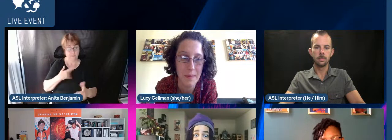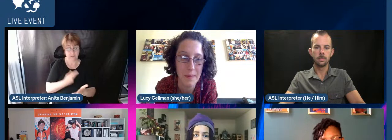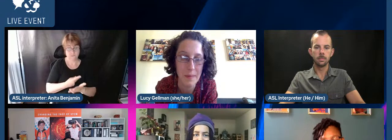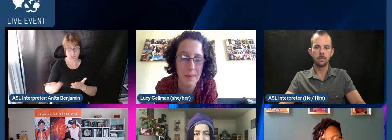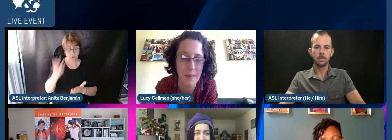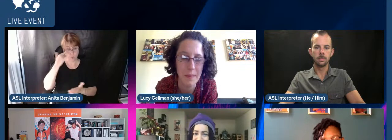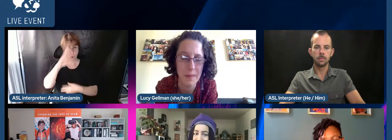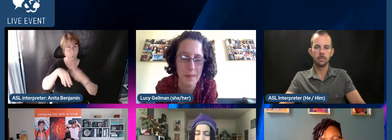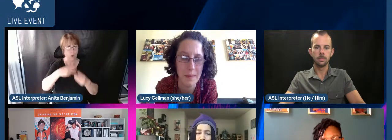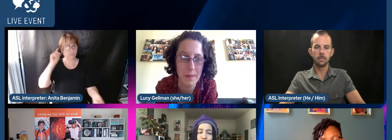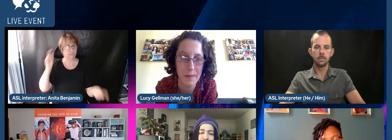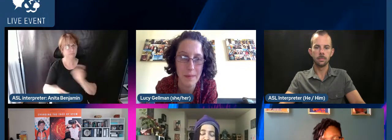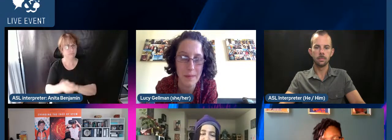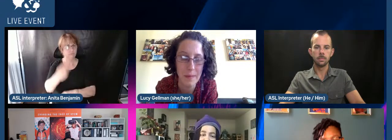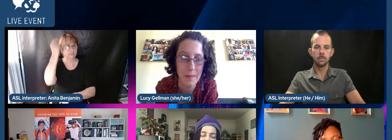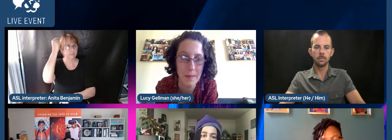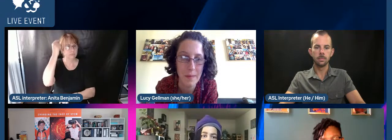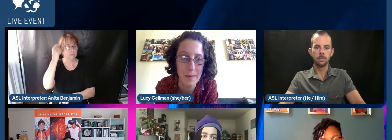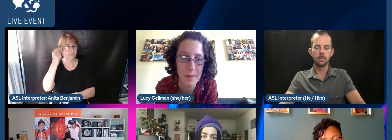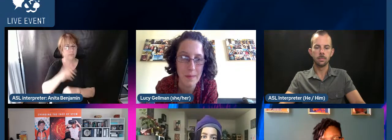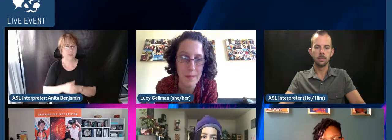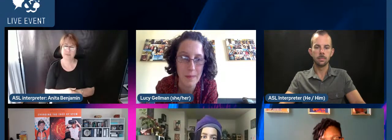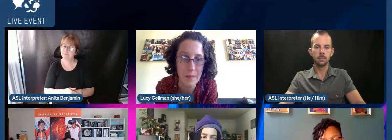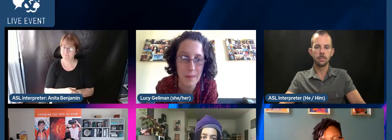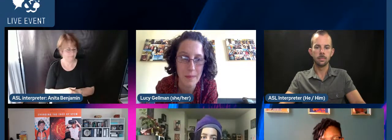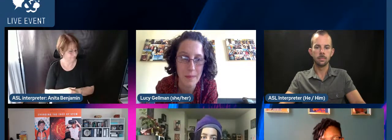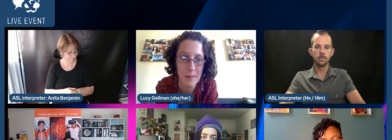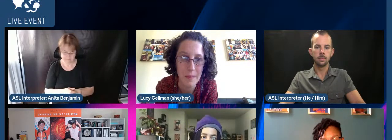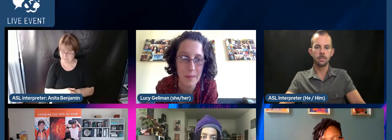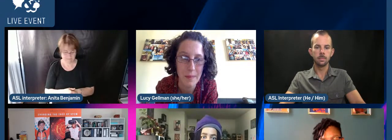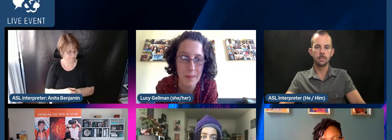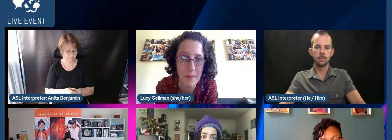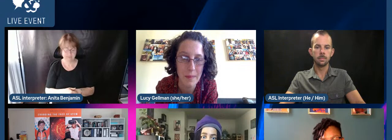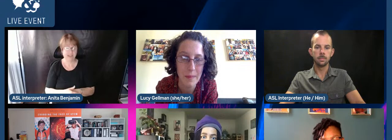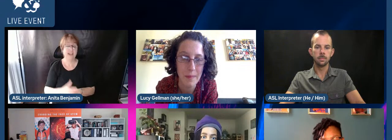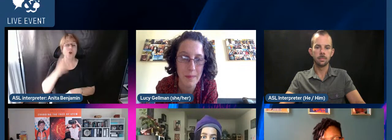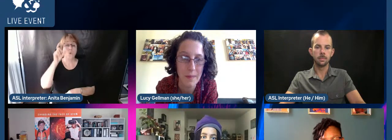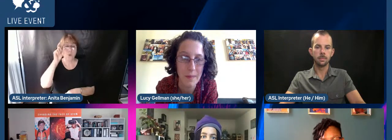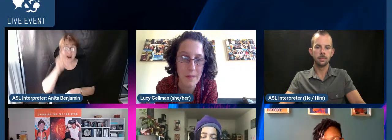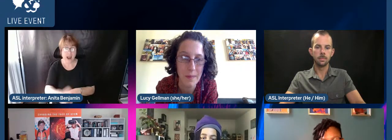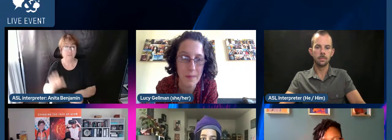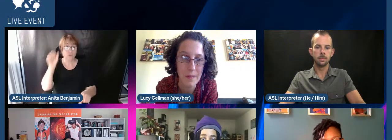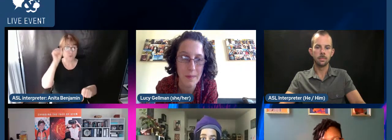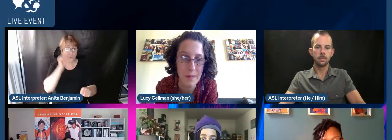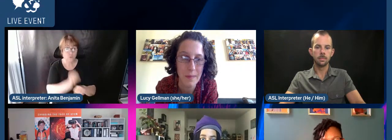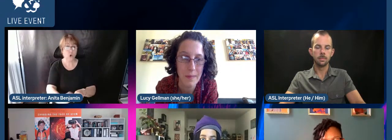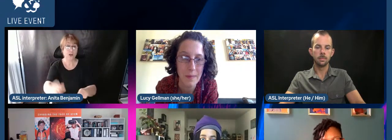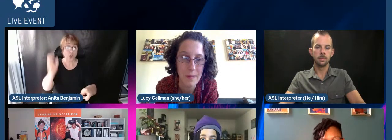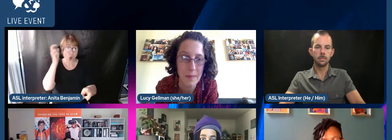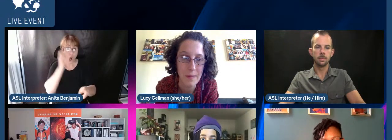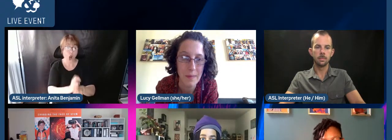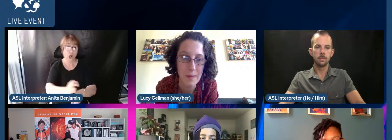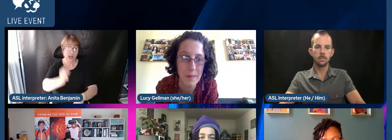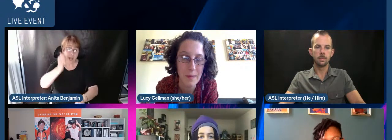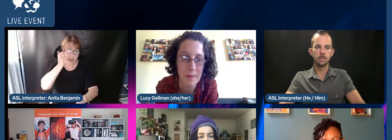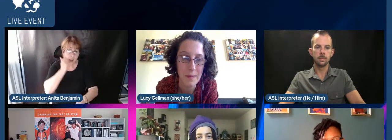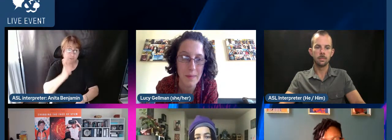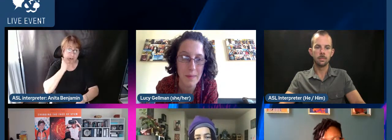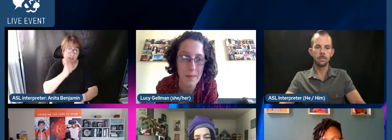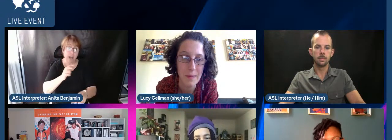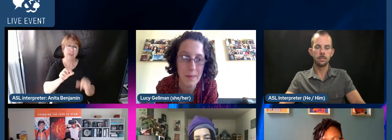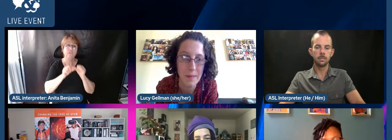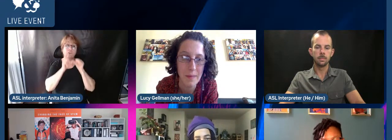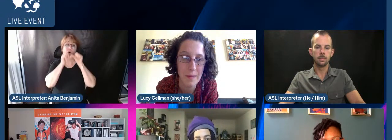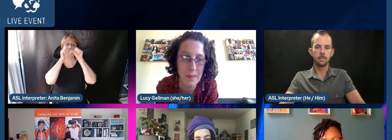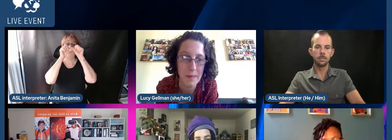fully change. Mm. We're going to all have to work real hard for a while to get this to shift and change. So I